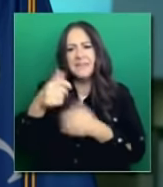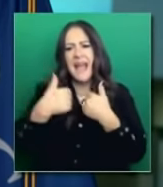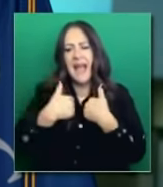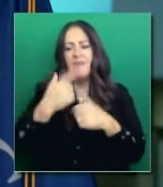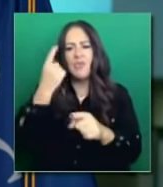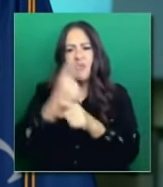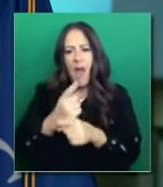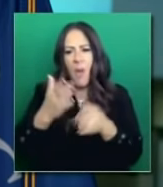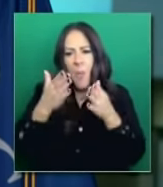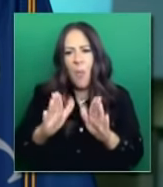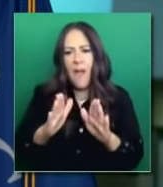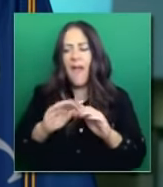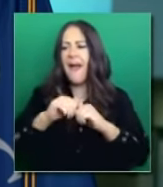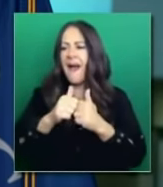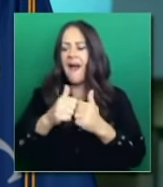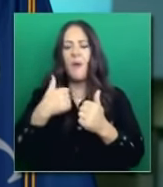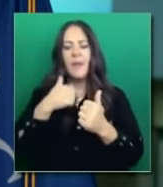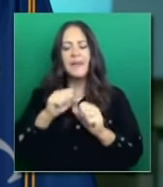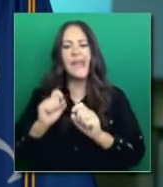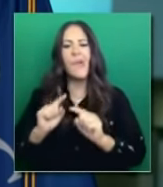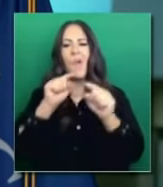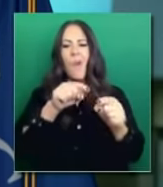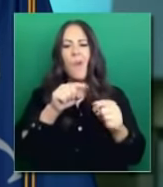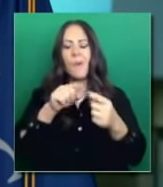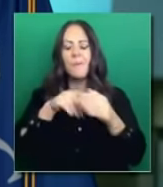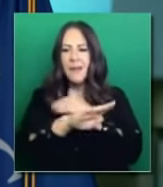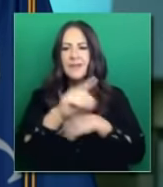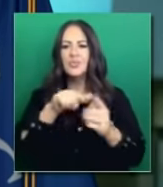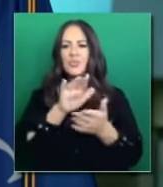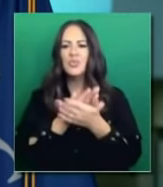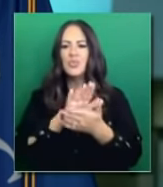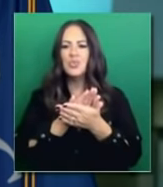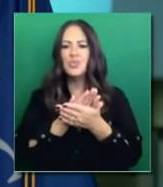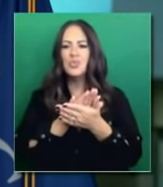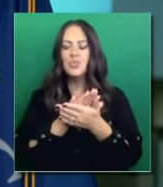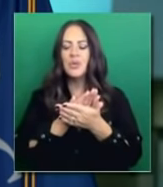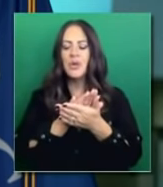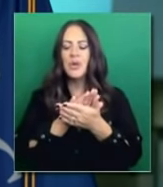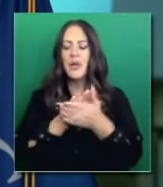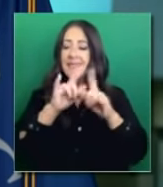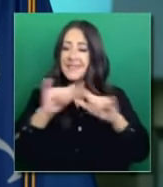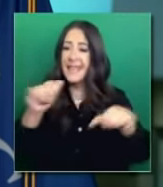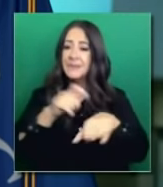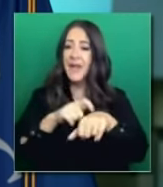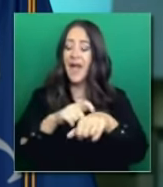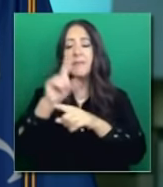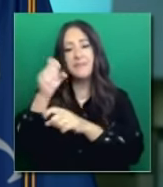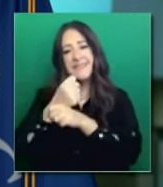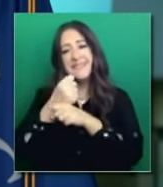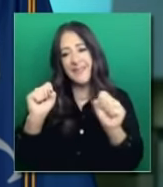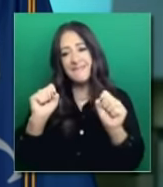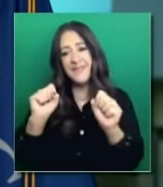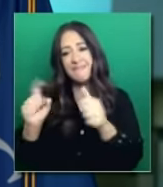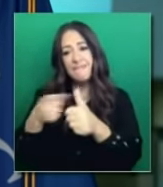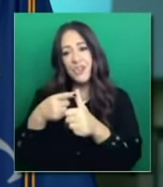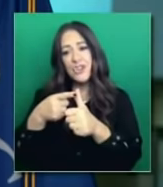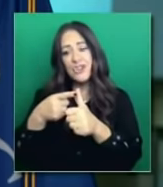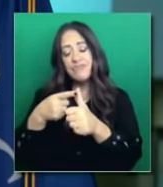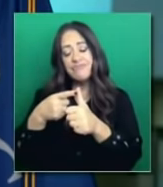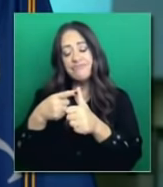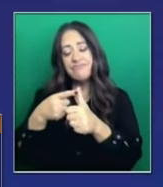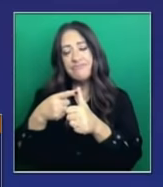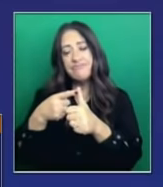and effectively and safely, with an eye on everybody's health and safety first and foremost. With that, let